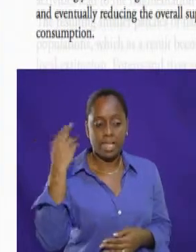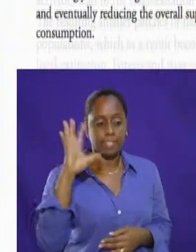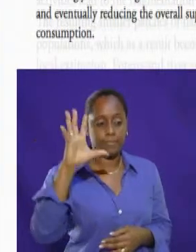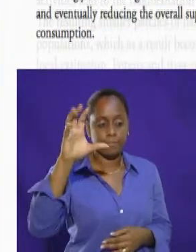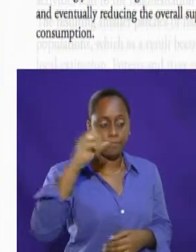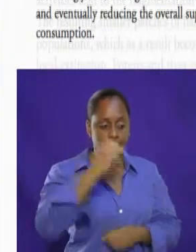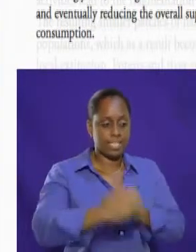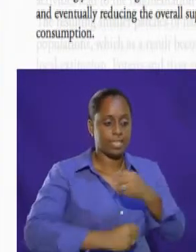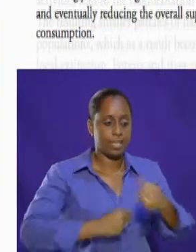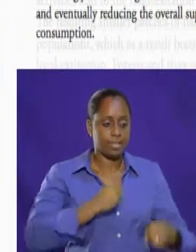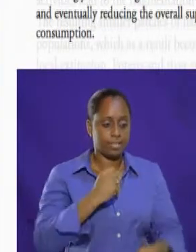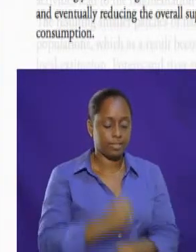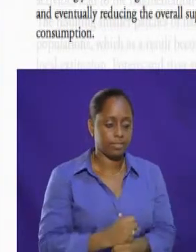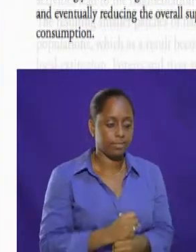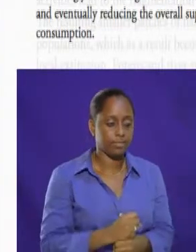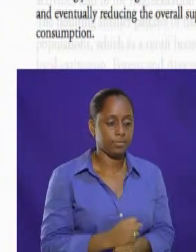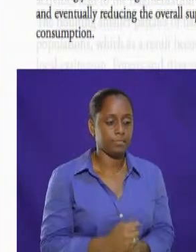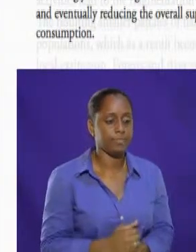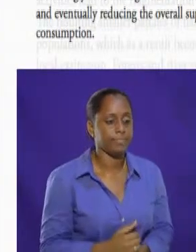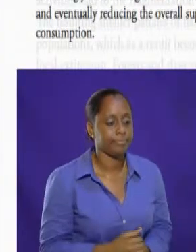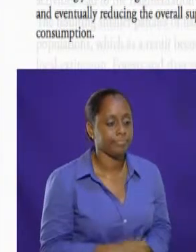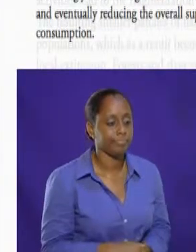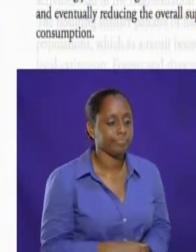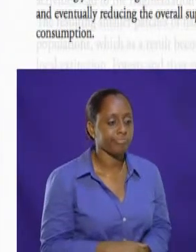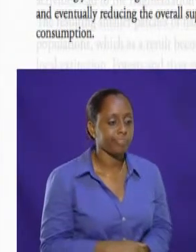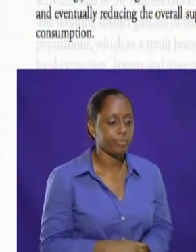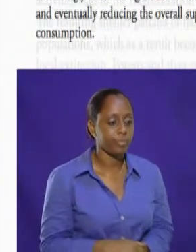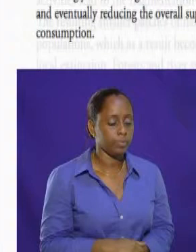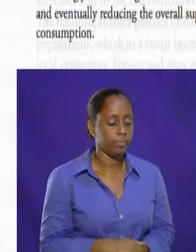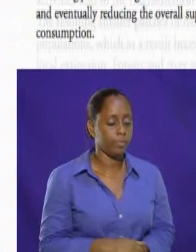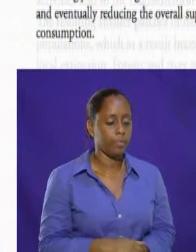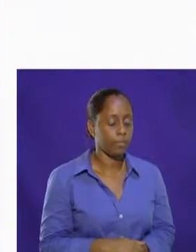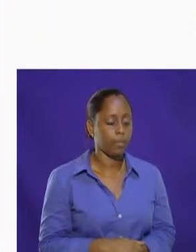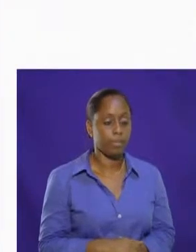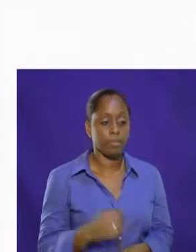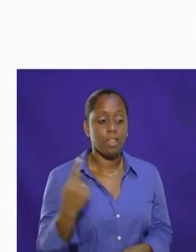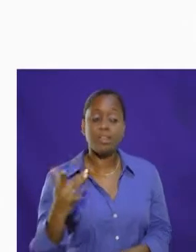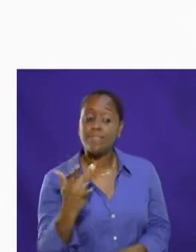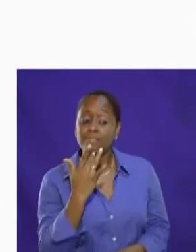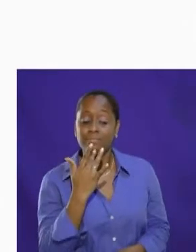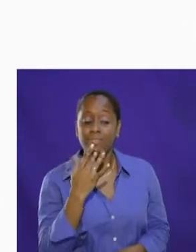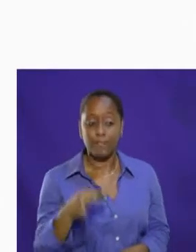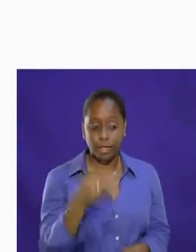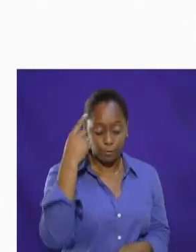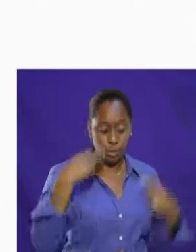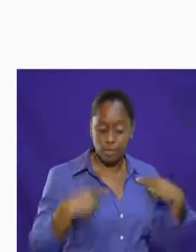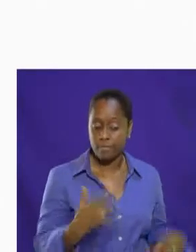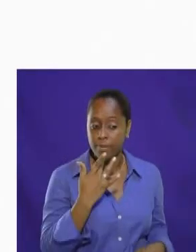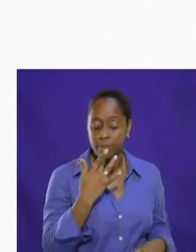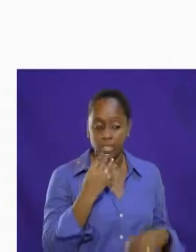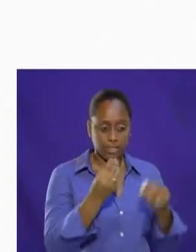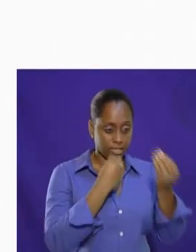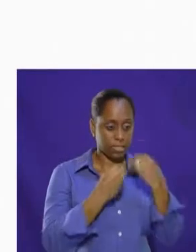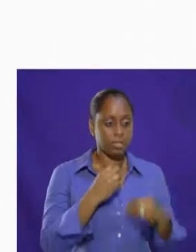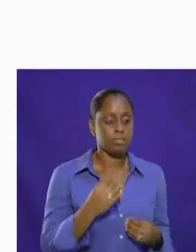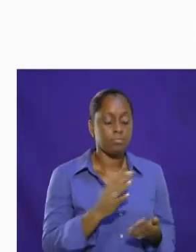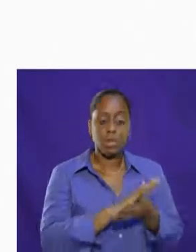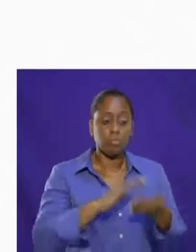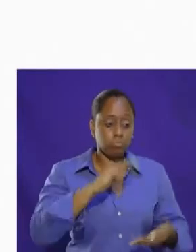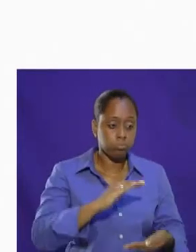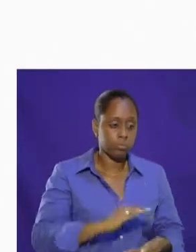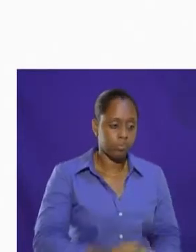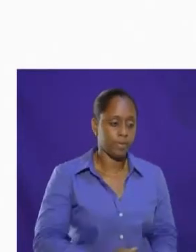and eventually reducing the overall supply for human consumption. In many terrestrial and inland